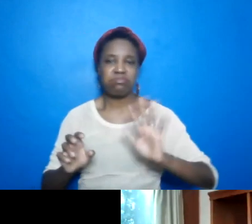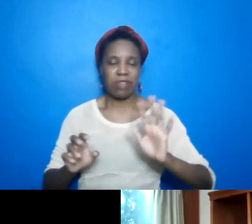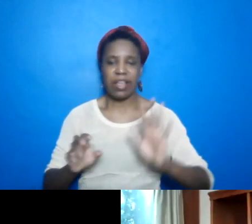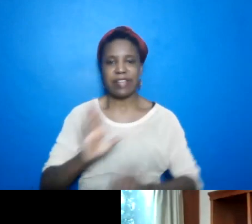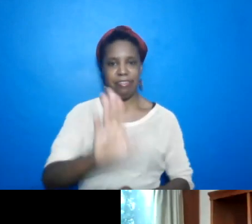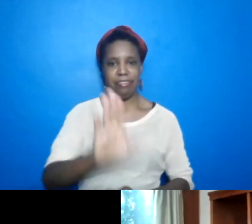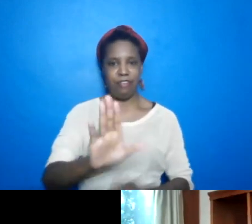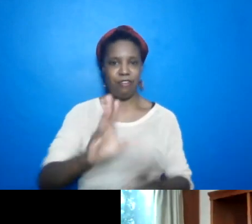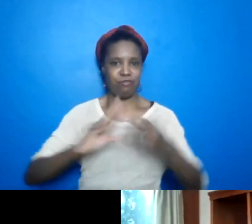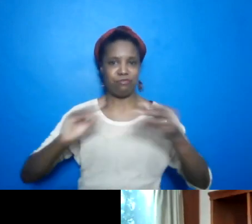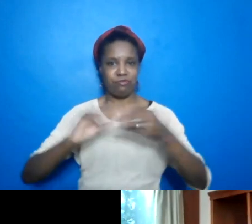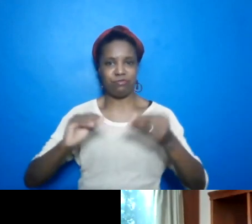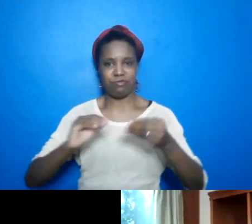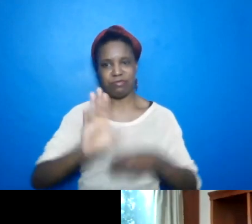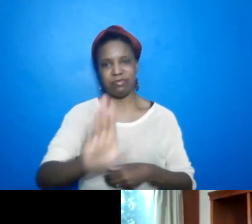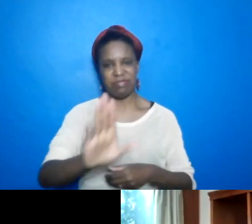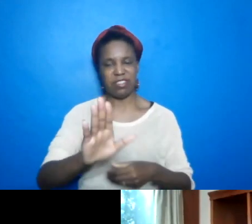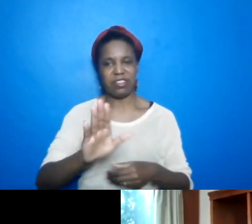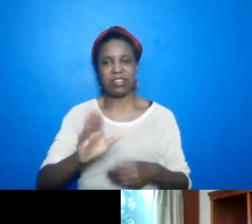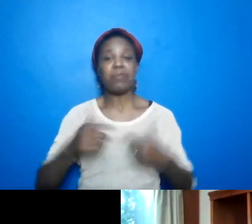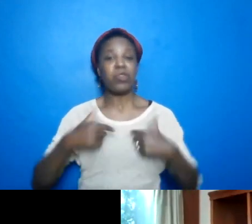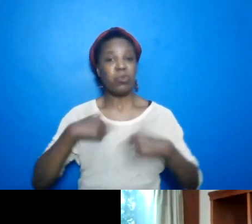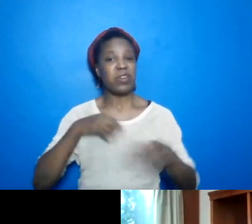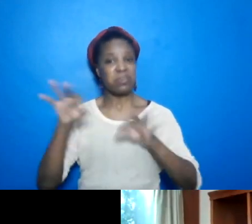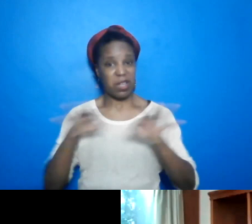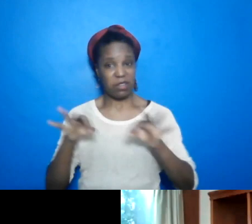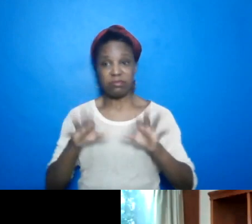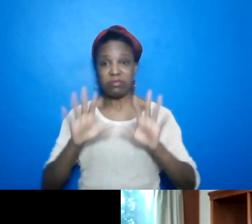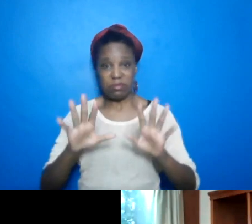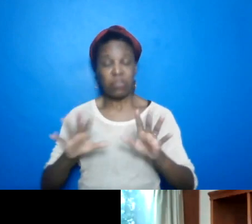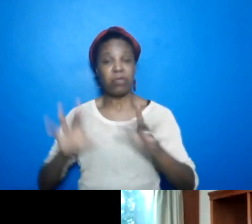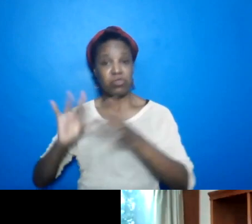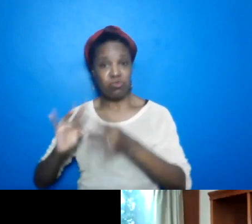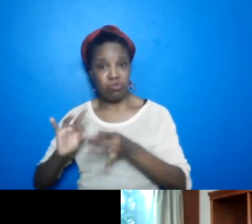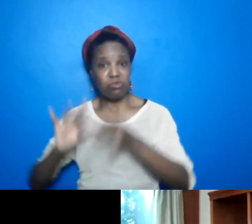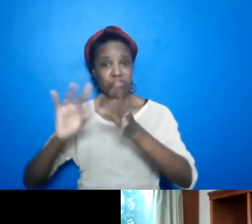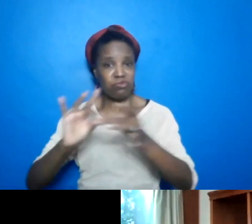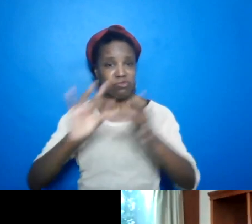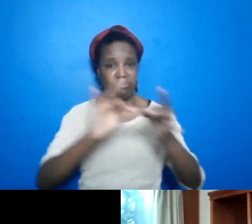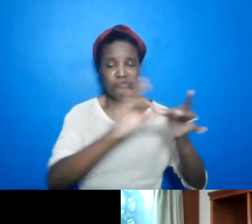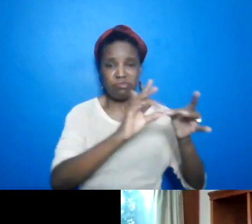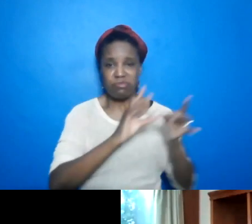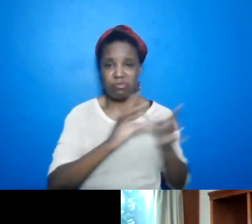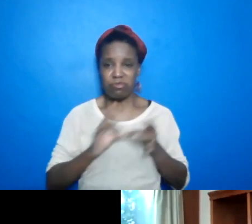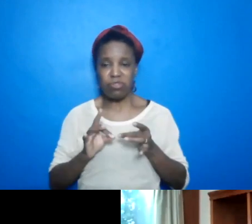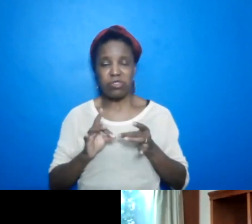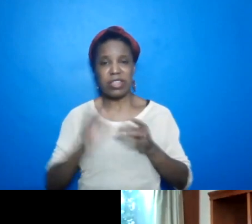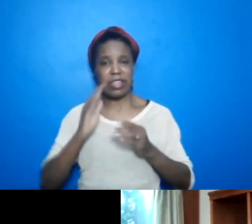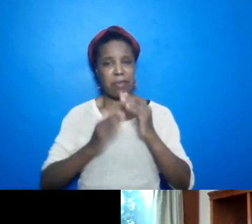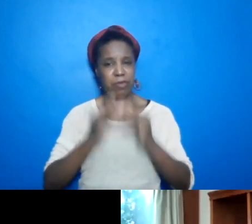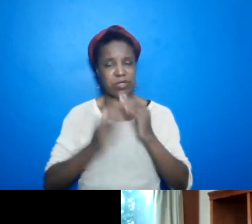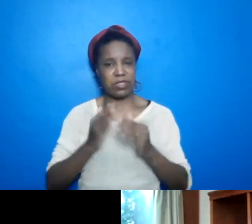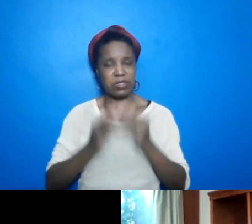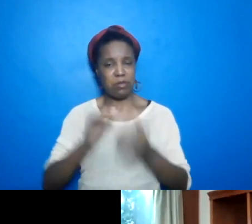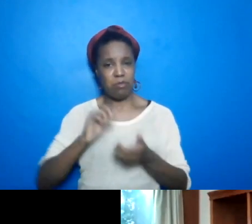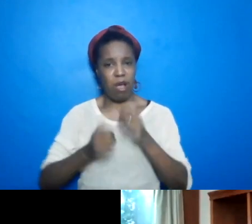ask, you say, this is the dominant narrative. This is what you all have said is problematic in the community. This can't possibly be everything that's